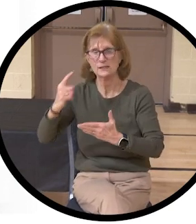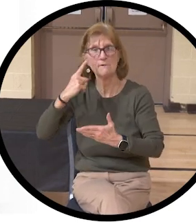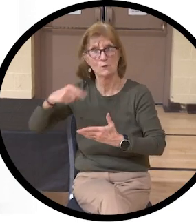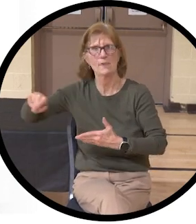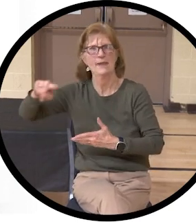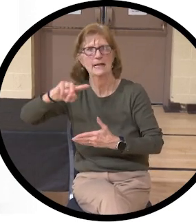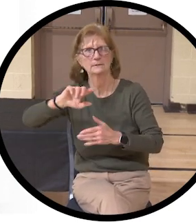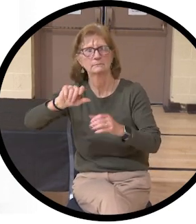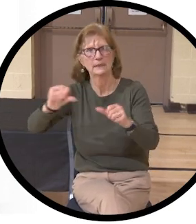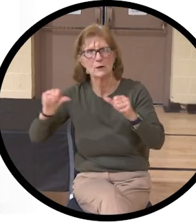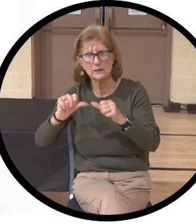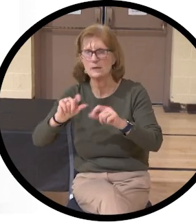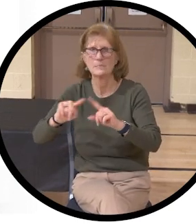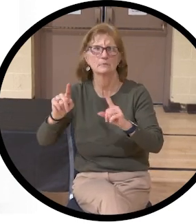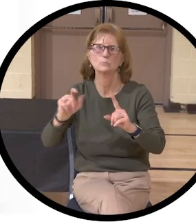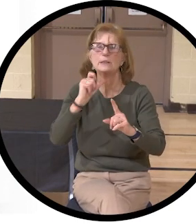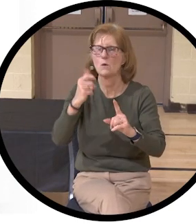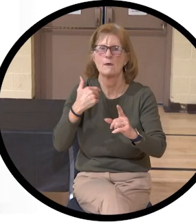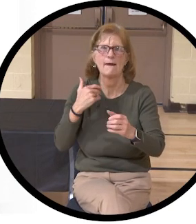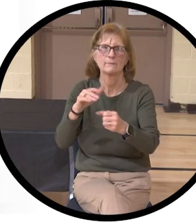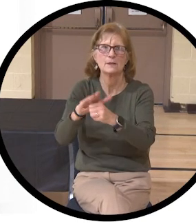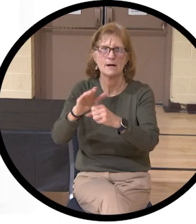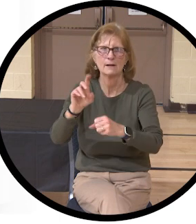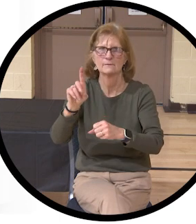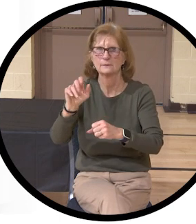fully because it hasn't been long enough.